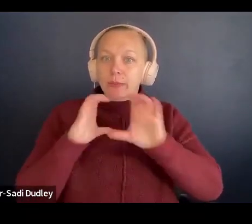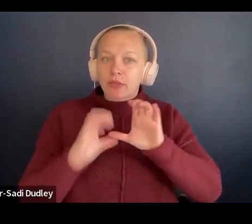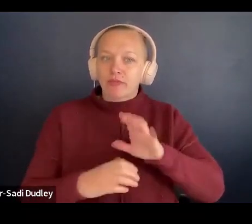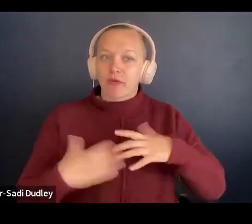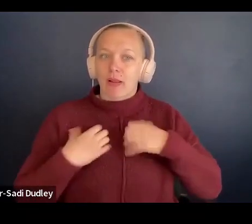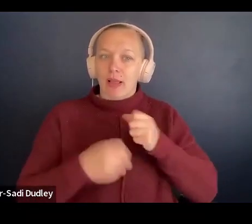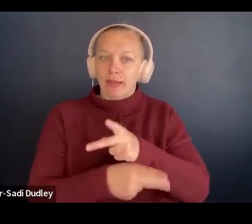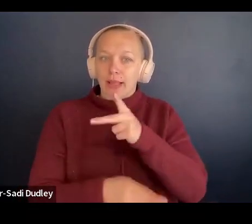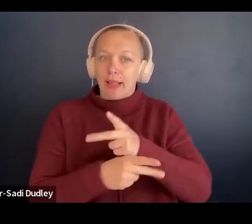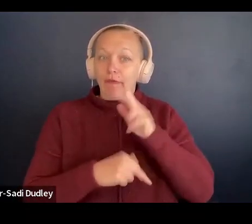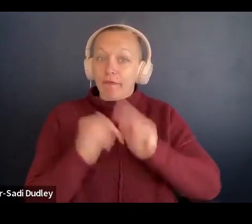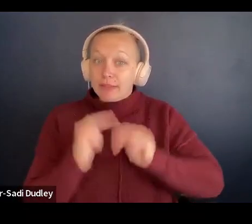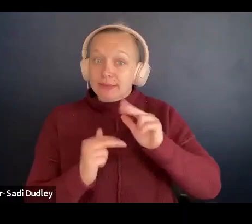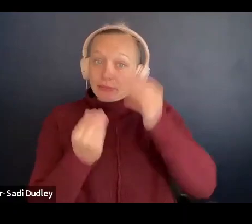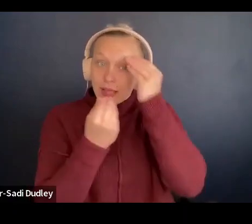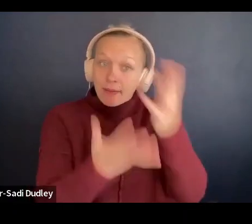medical